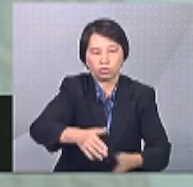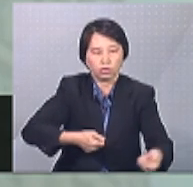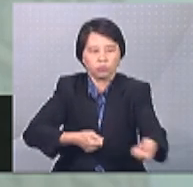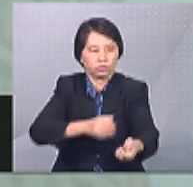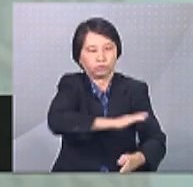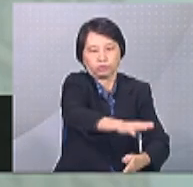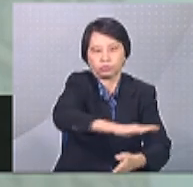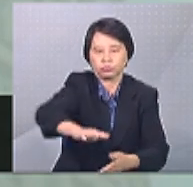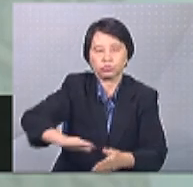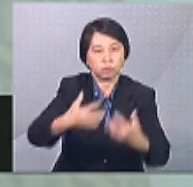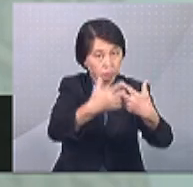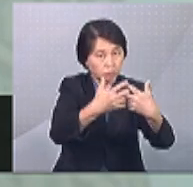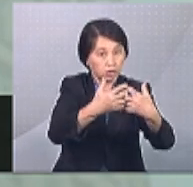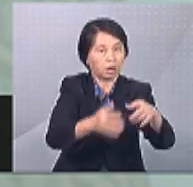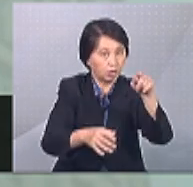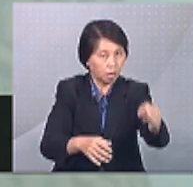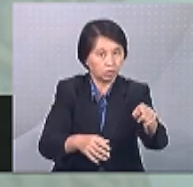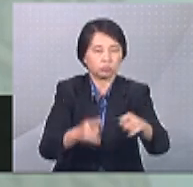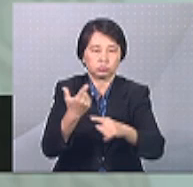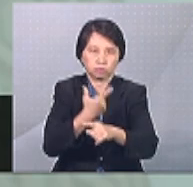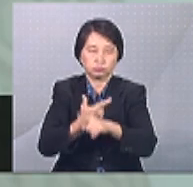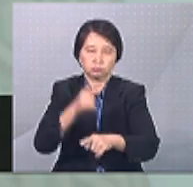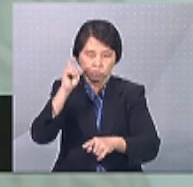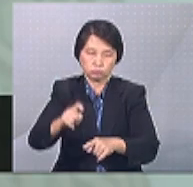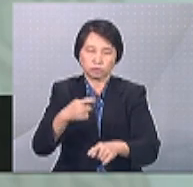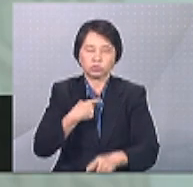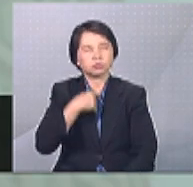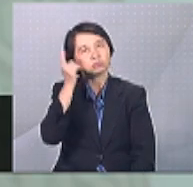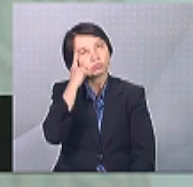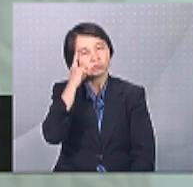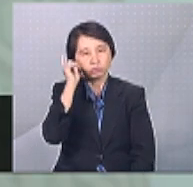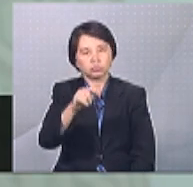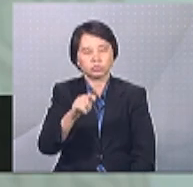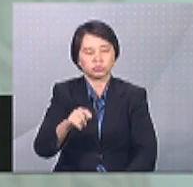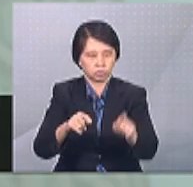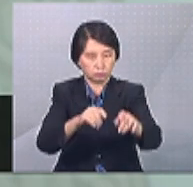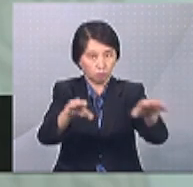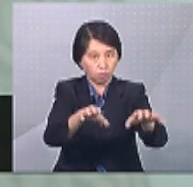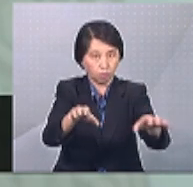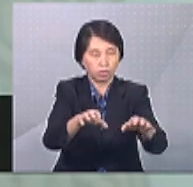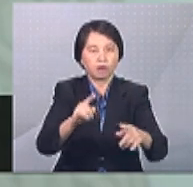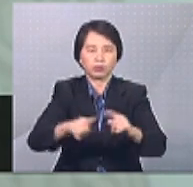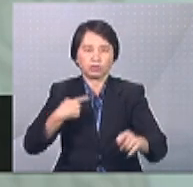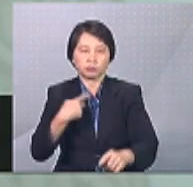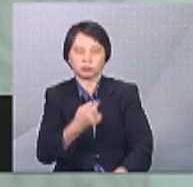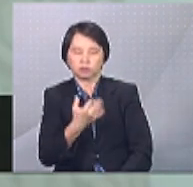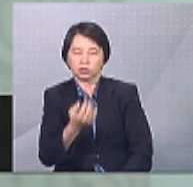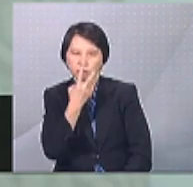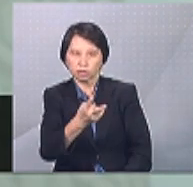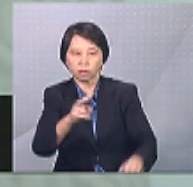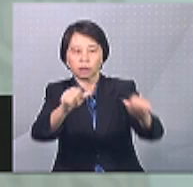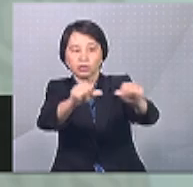in the factory. So these are the practices that we think that it can be applied, but we need to look into the